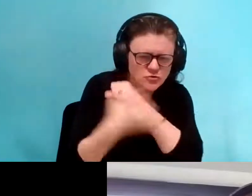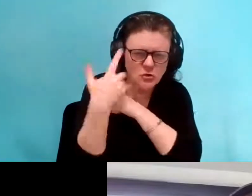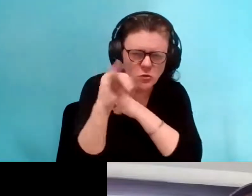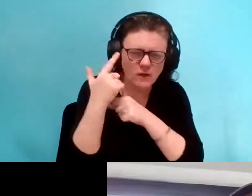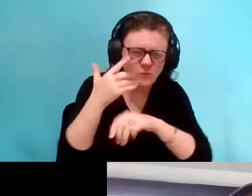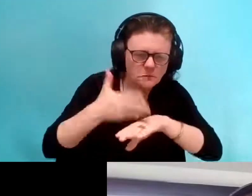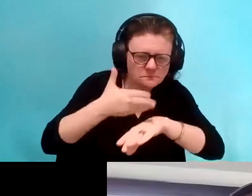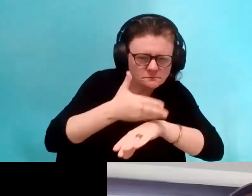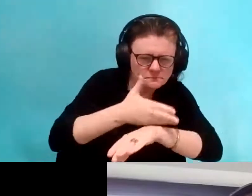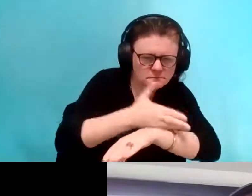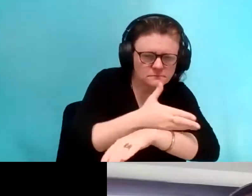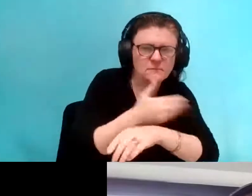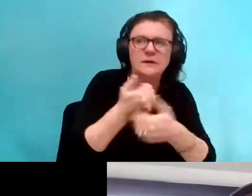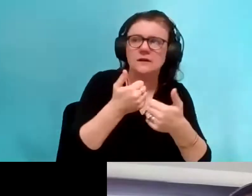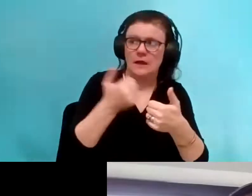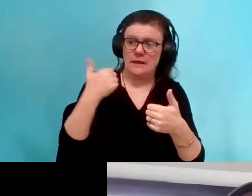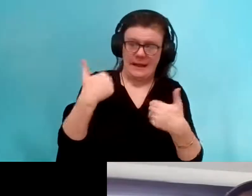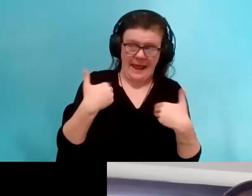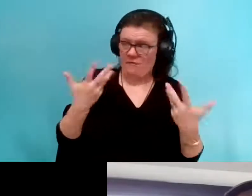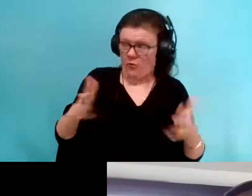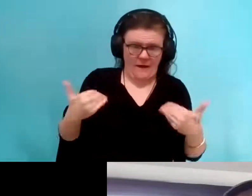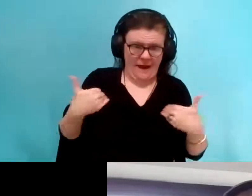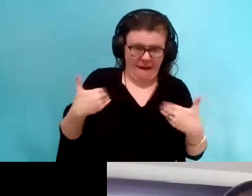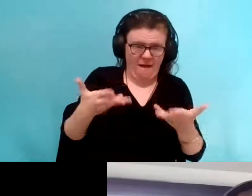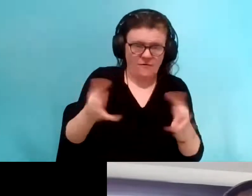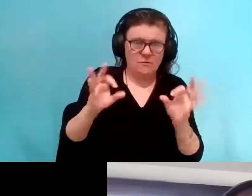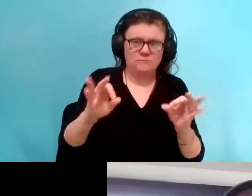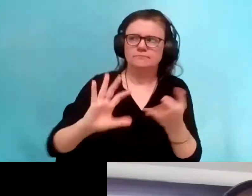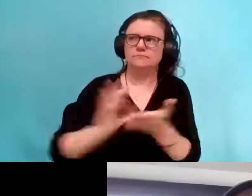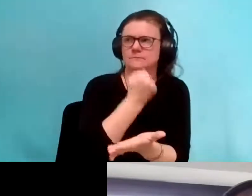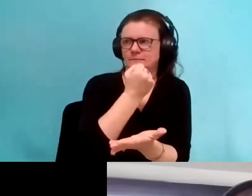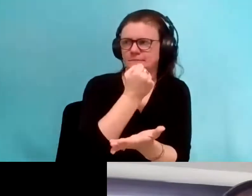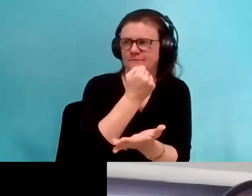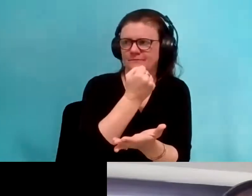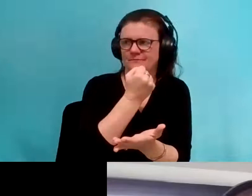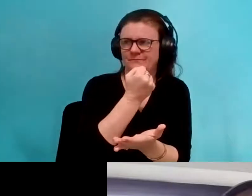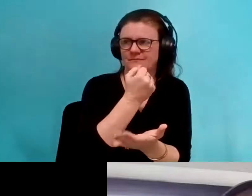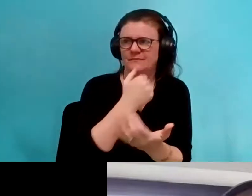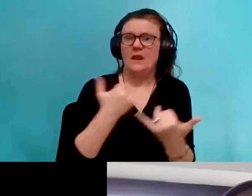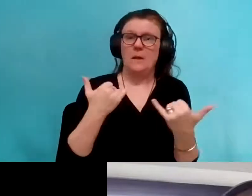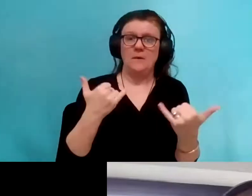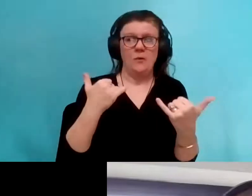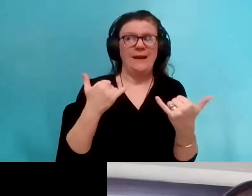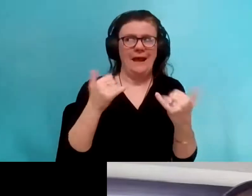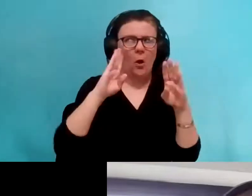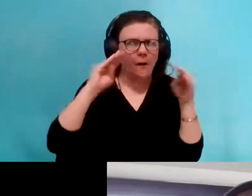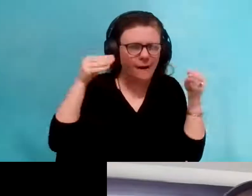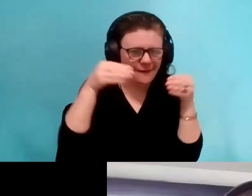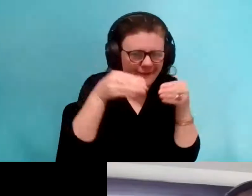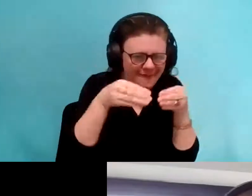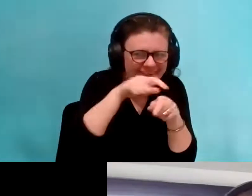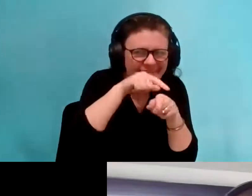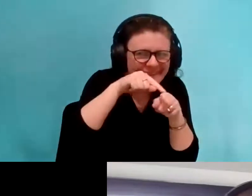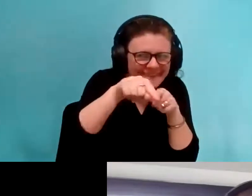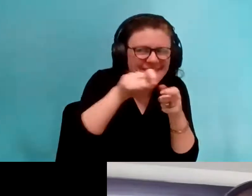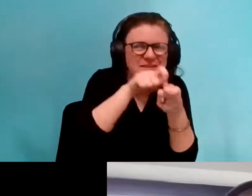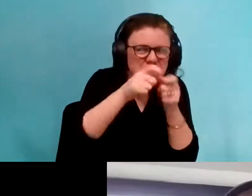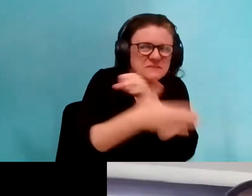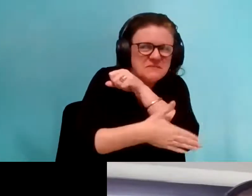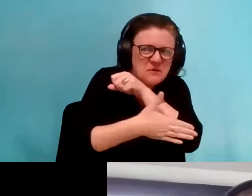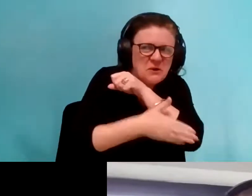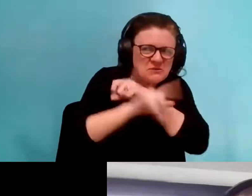and making the best use of what you've got already there. So certainly at the moment, we're focused very much in that specific national